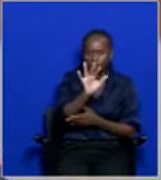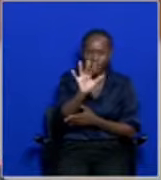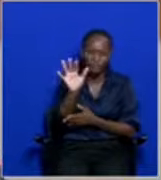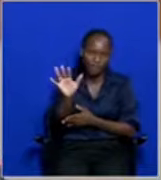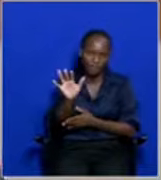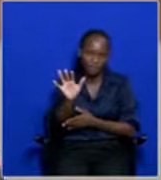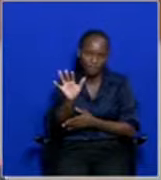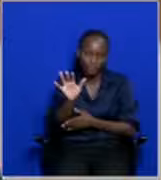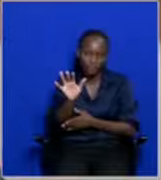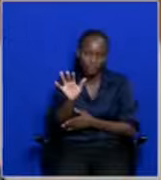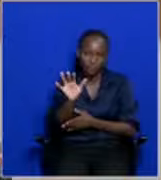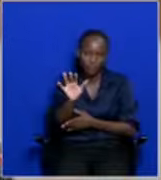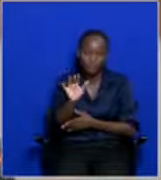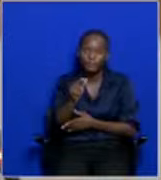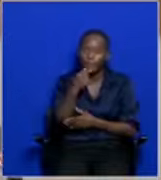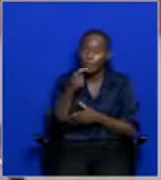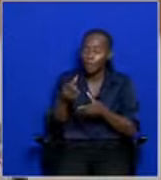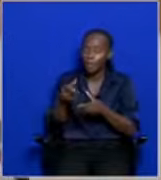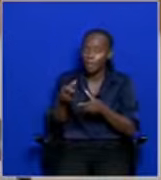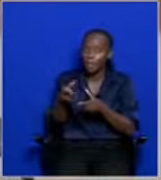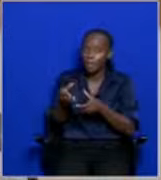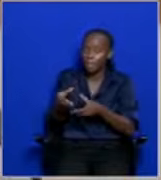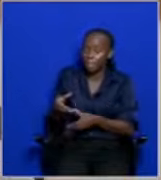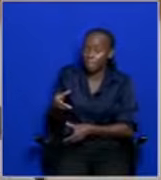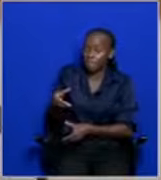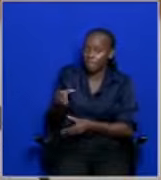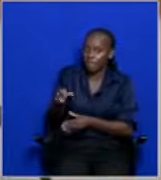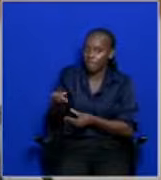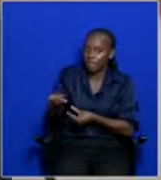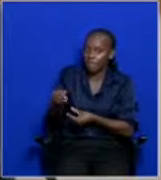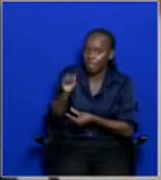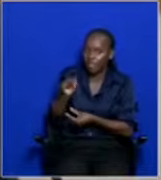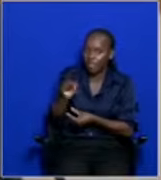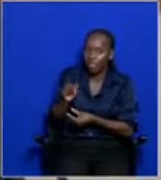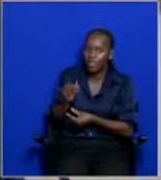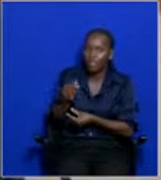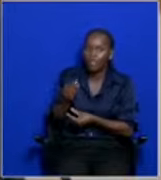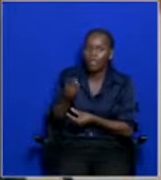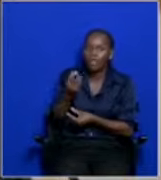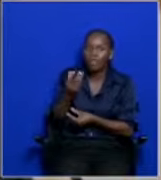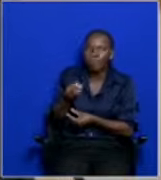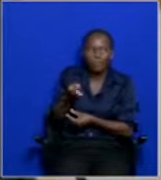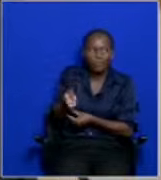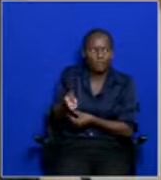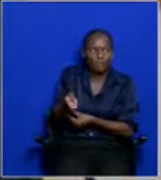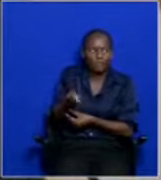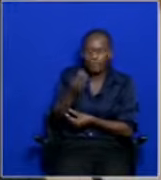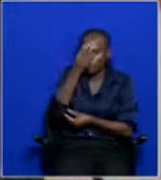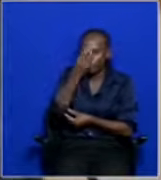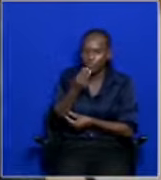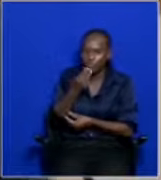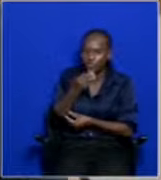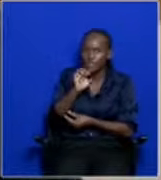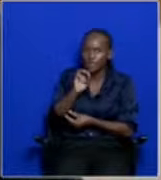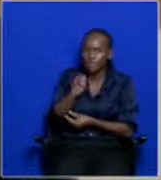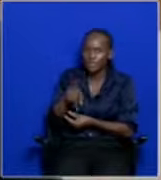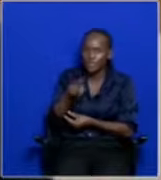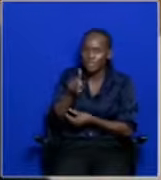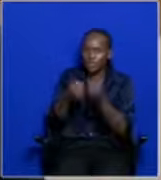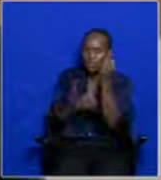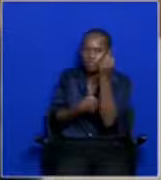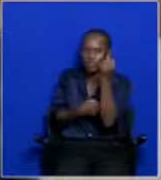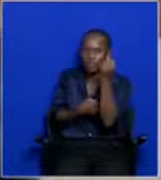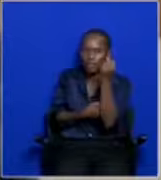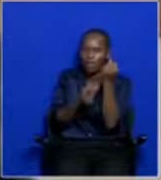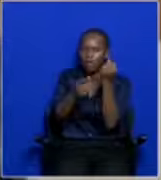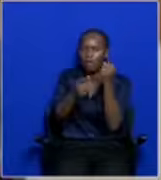file, the file that we've just been looking at, the photographs of the EMPD officers entering the estate where this foreigner was